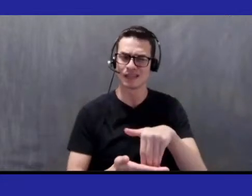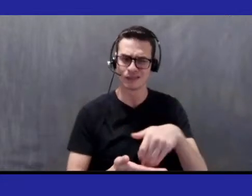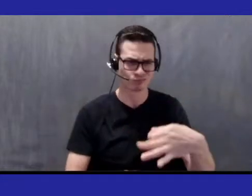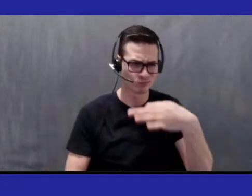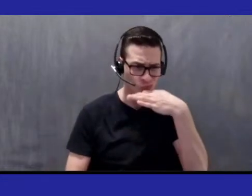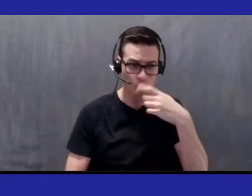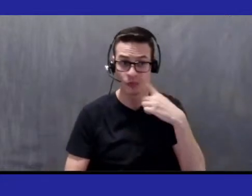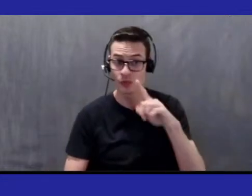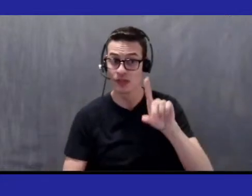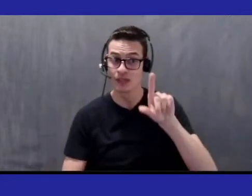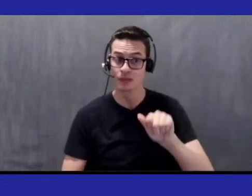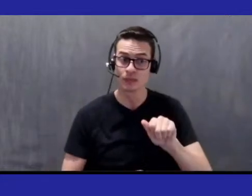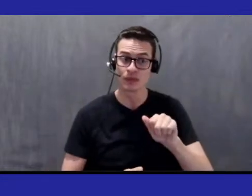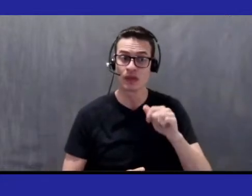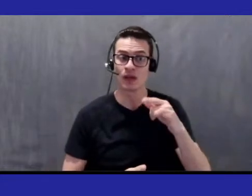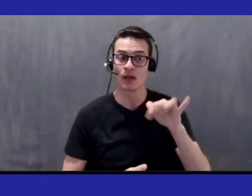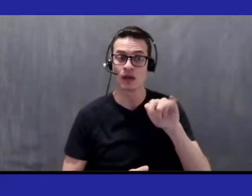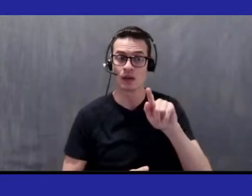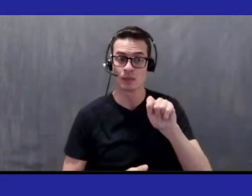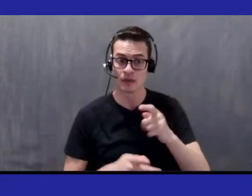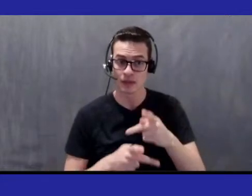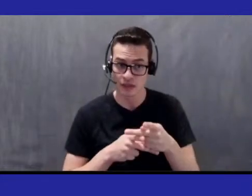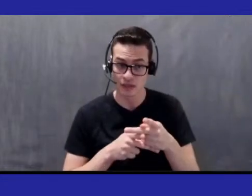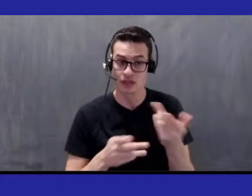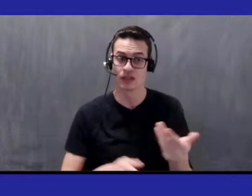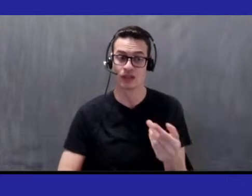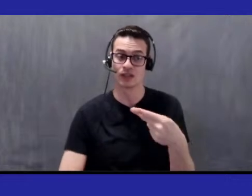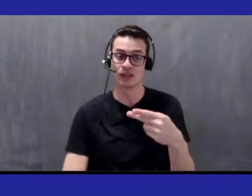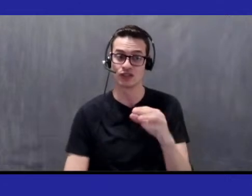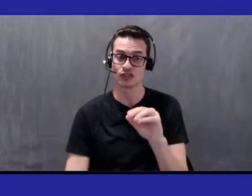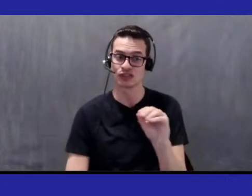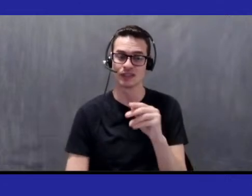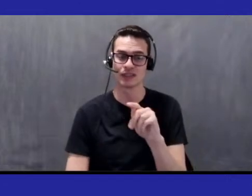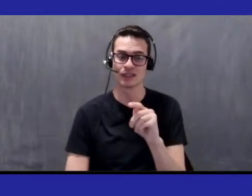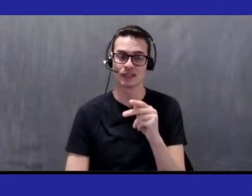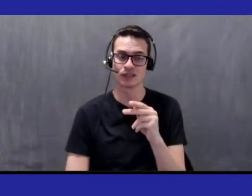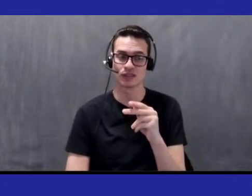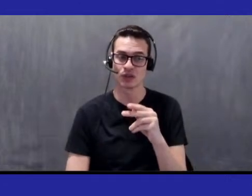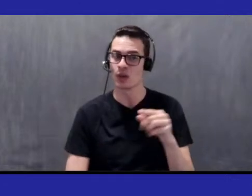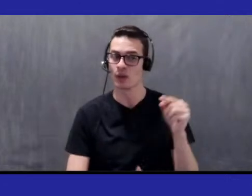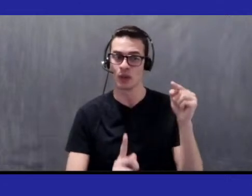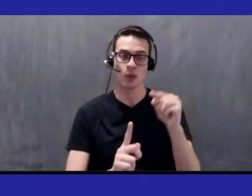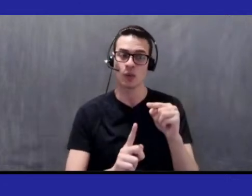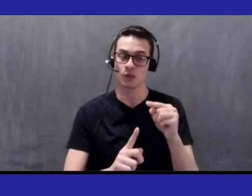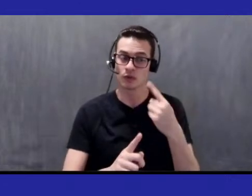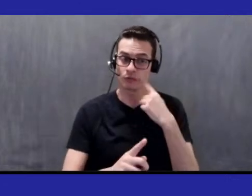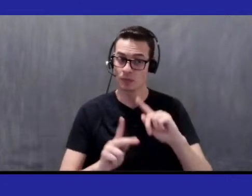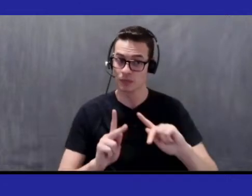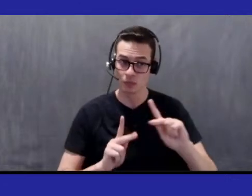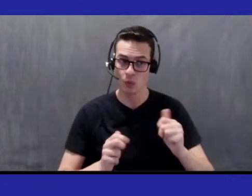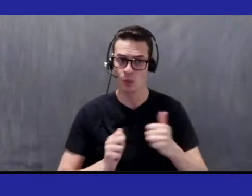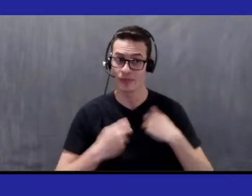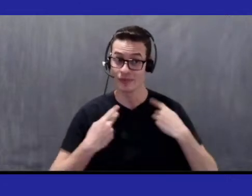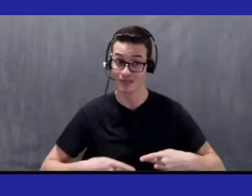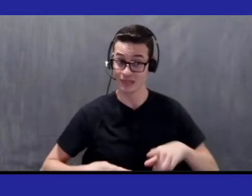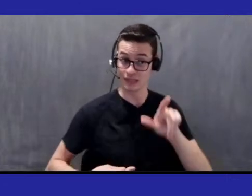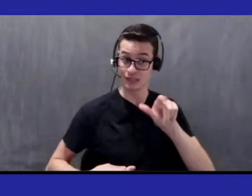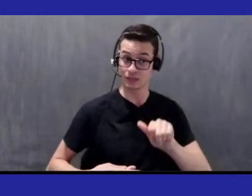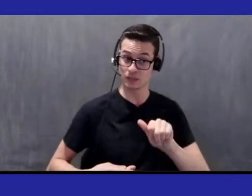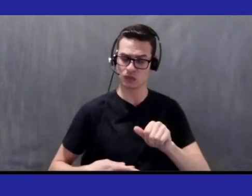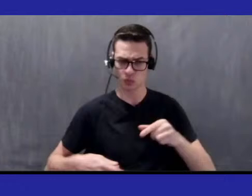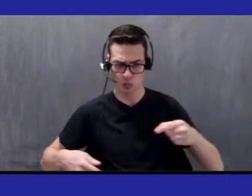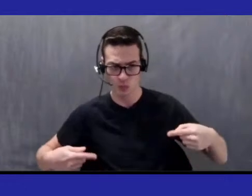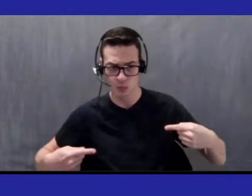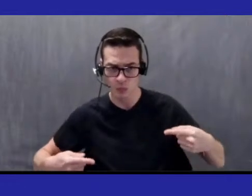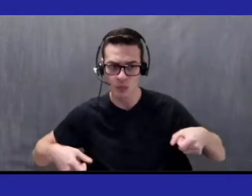focus specifically is people with a physical disability and wheelchair dependence. And progress to date is they